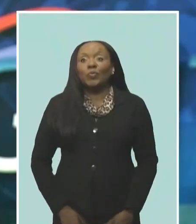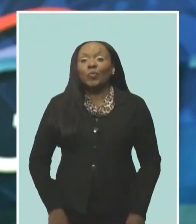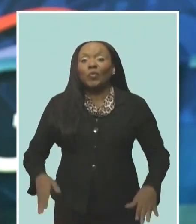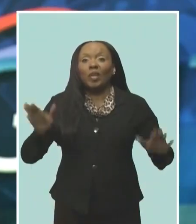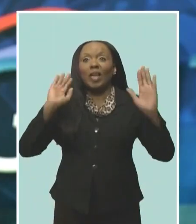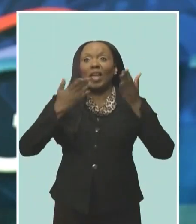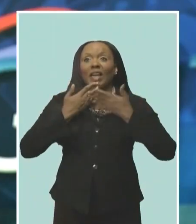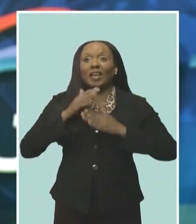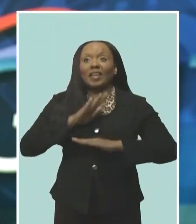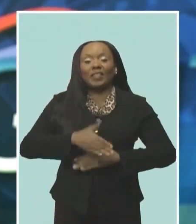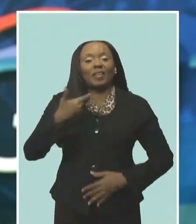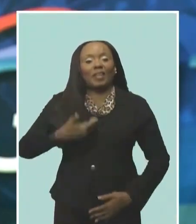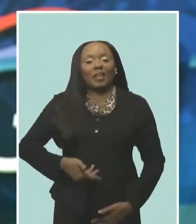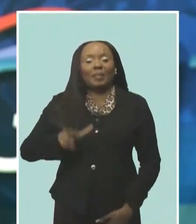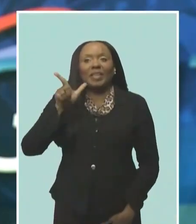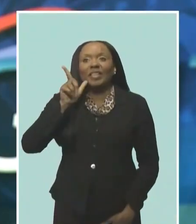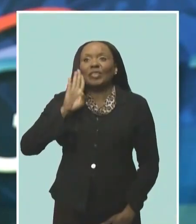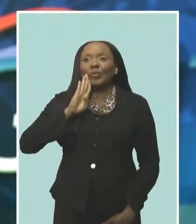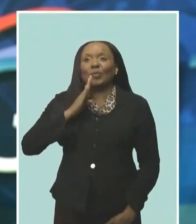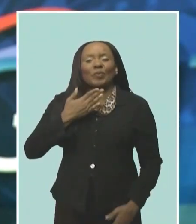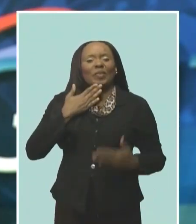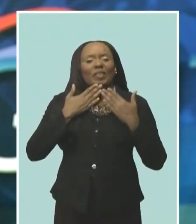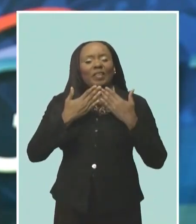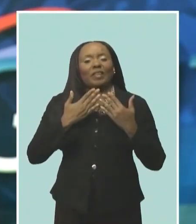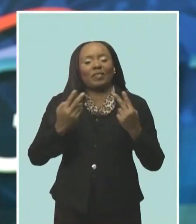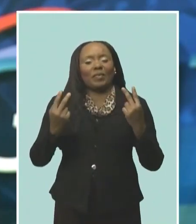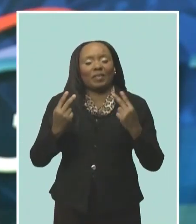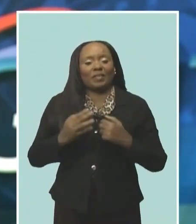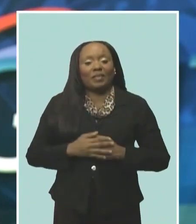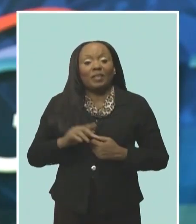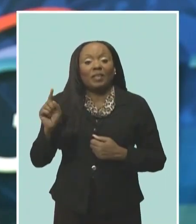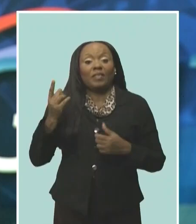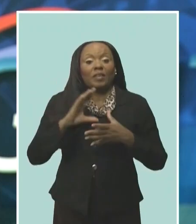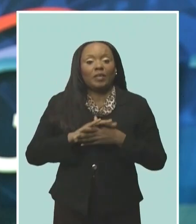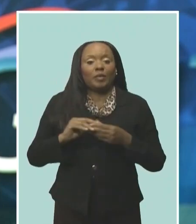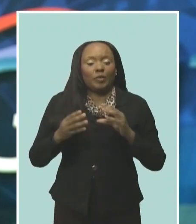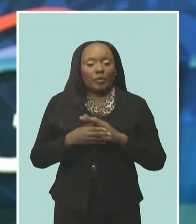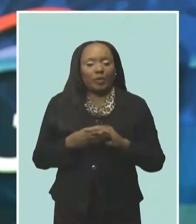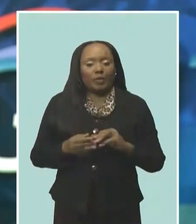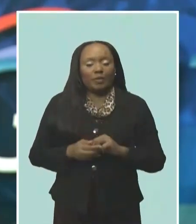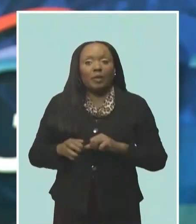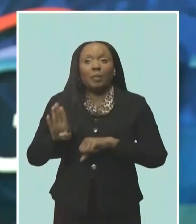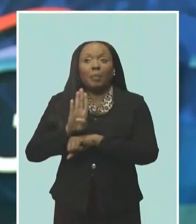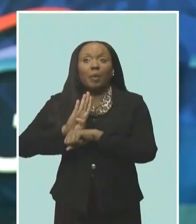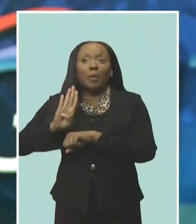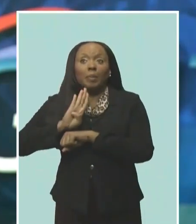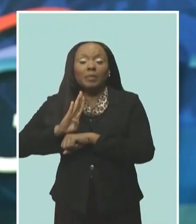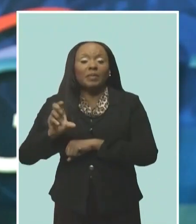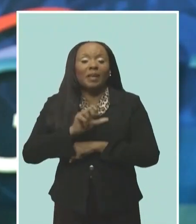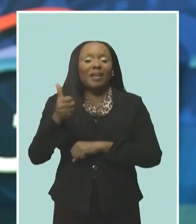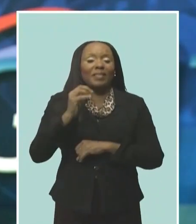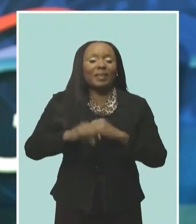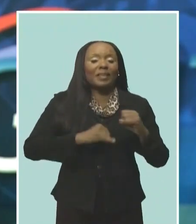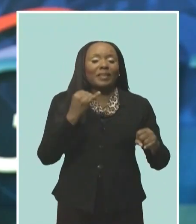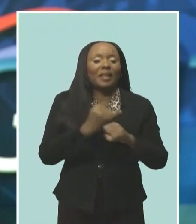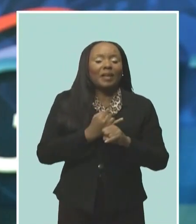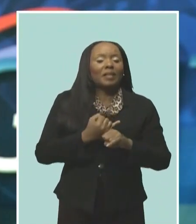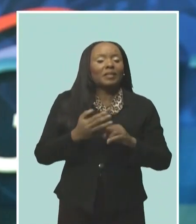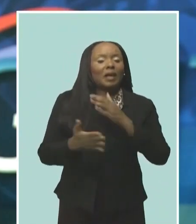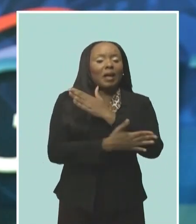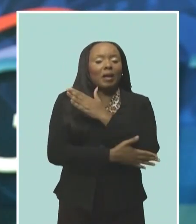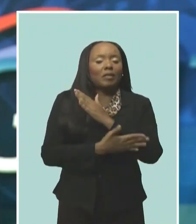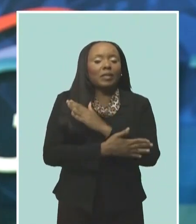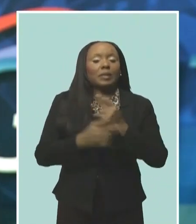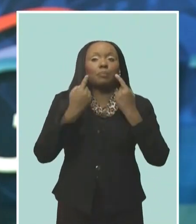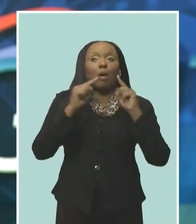Very good evening to you. I'm Lisa Broom. Thank you for tuning in. In our top story tonight, Barbados and some members of the international community have